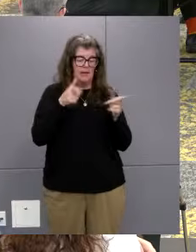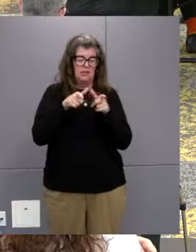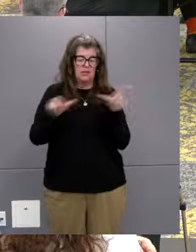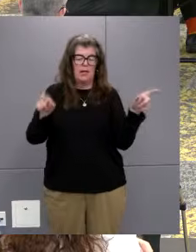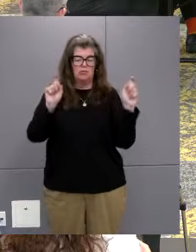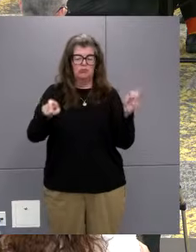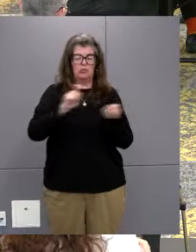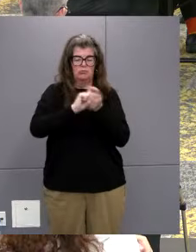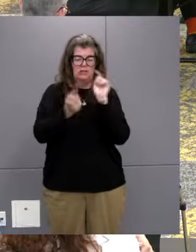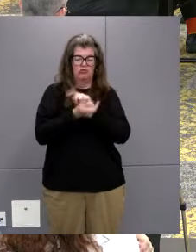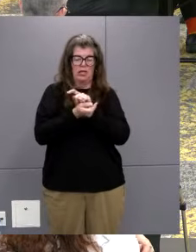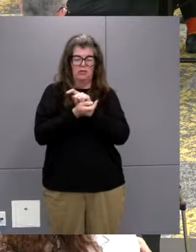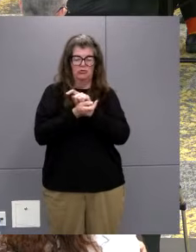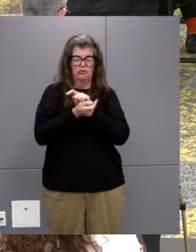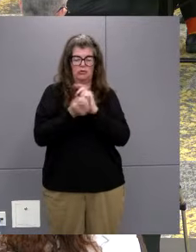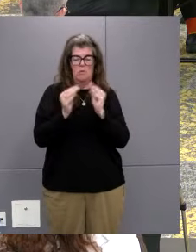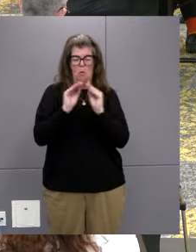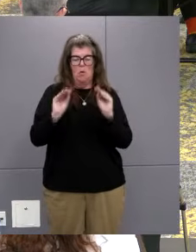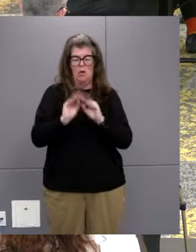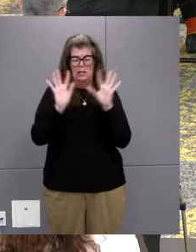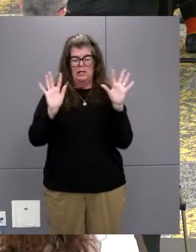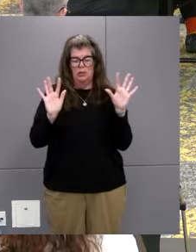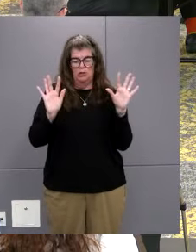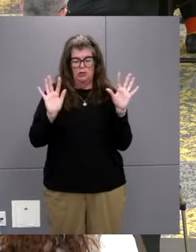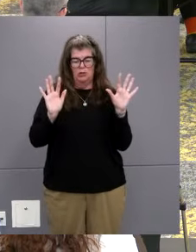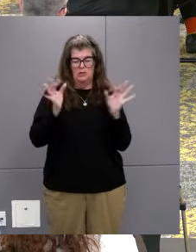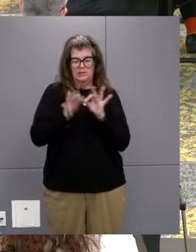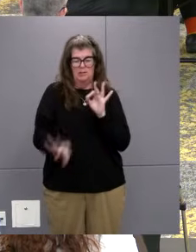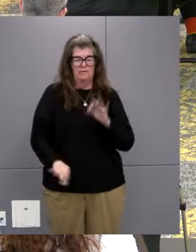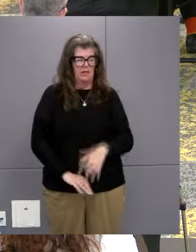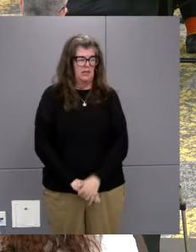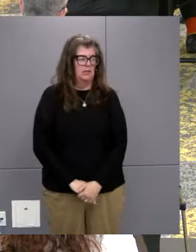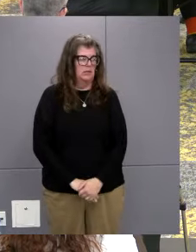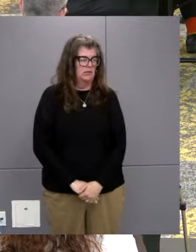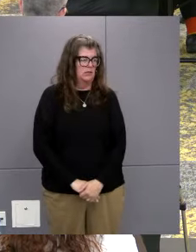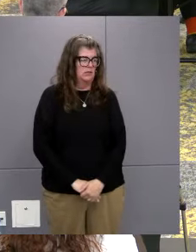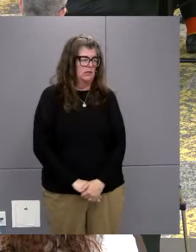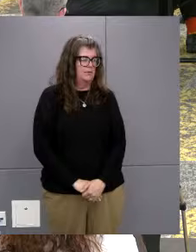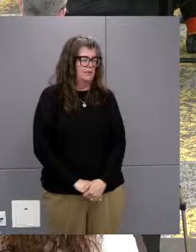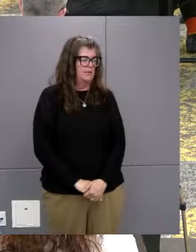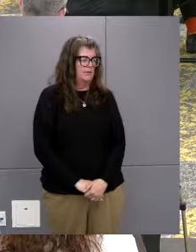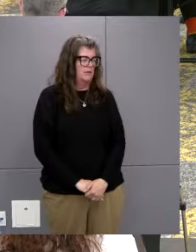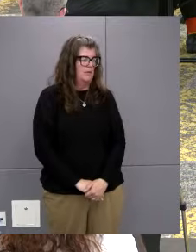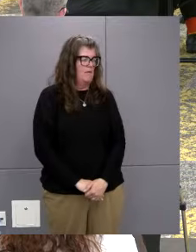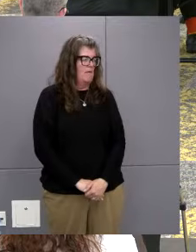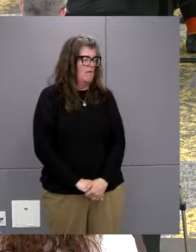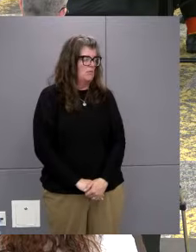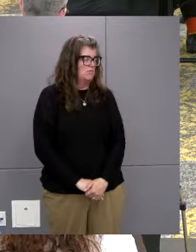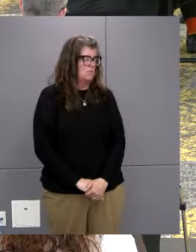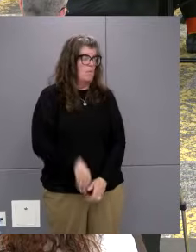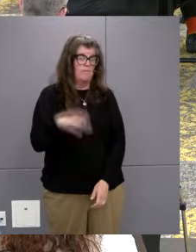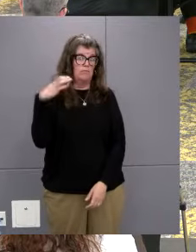change a bit just to make it more simplified. Yeah. Chair?